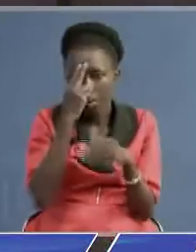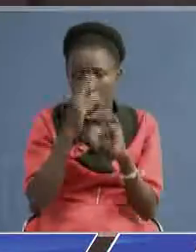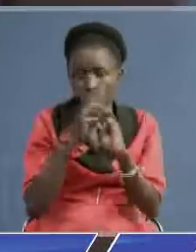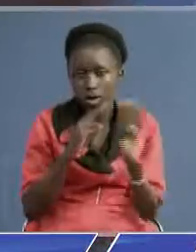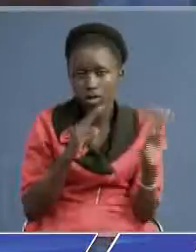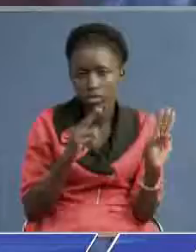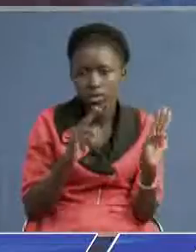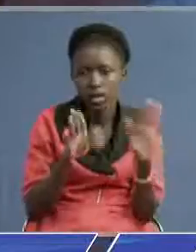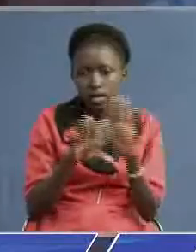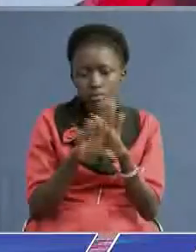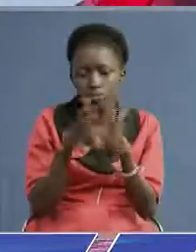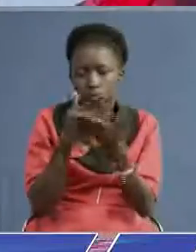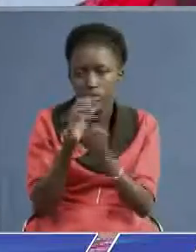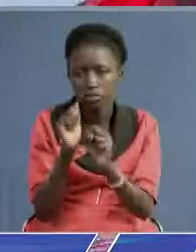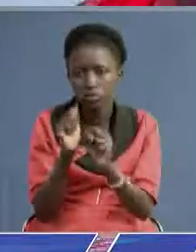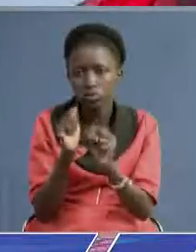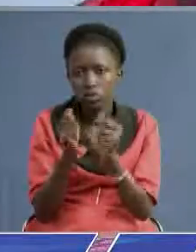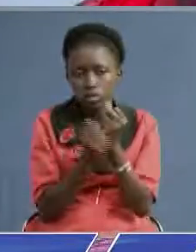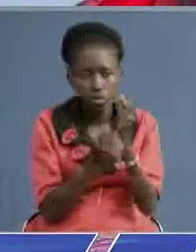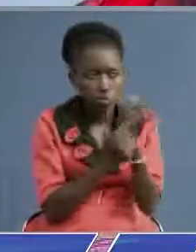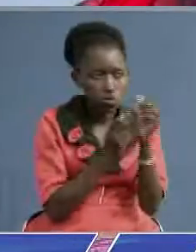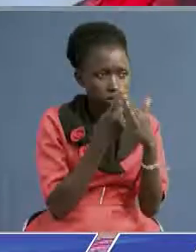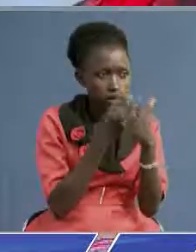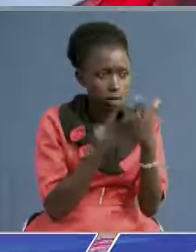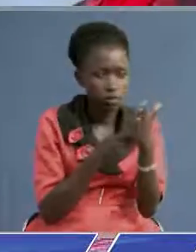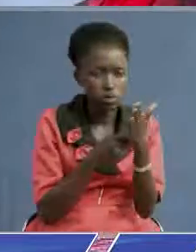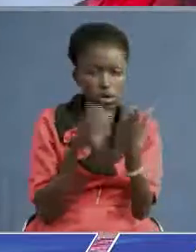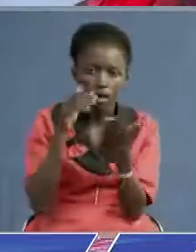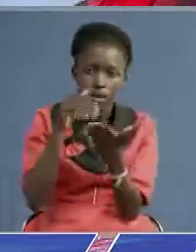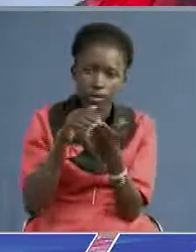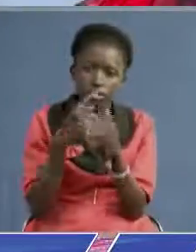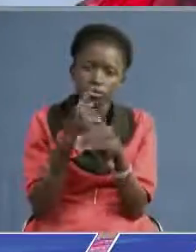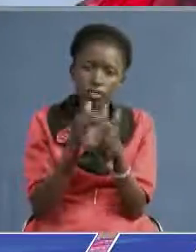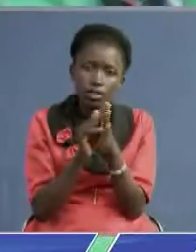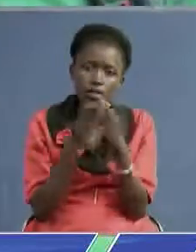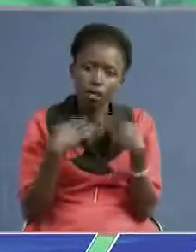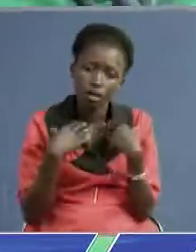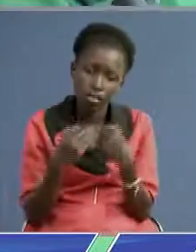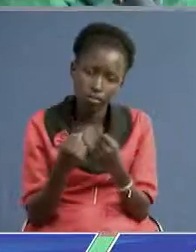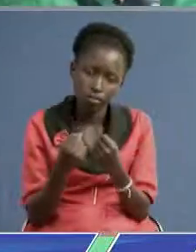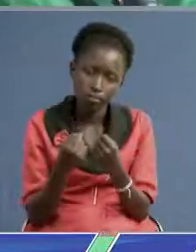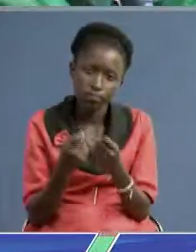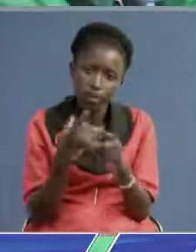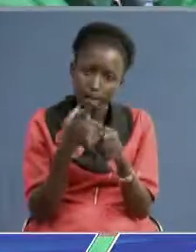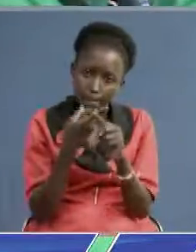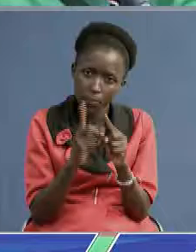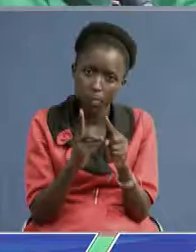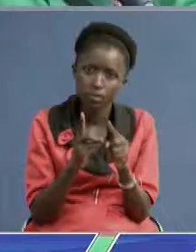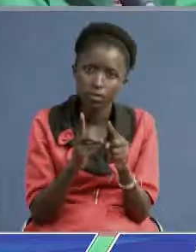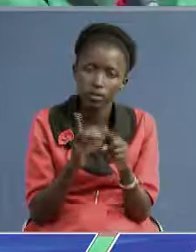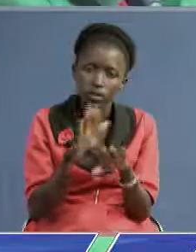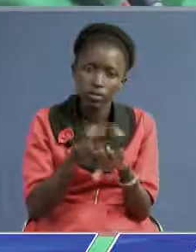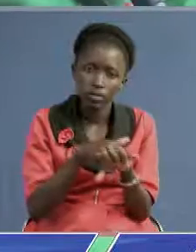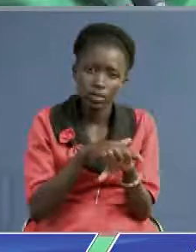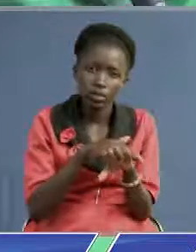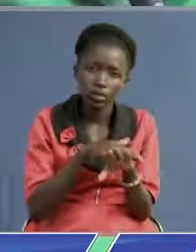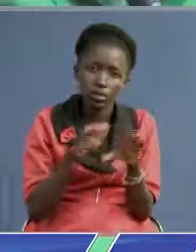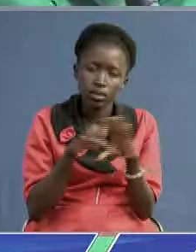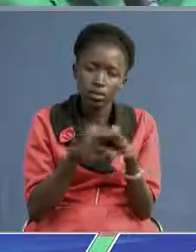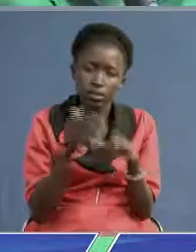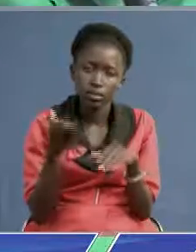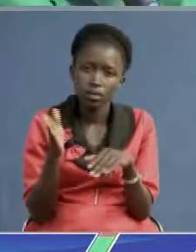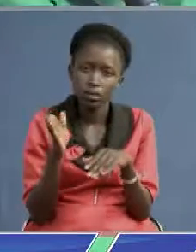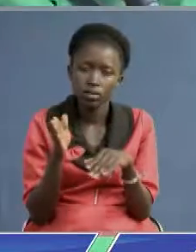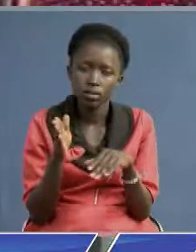West, the Deputy President backed the taxation once more, terming it as healthy. Backed by Kikuyu Member of Parliament